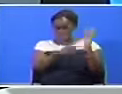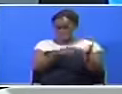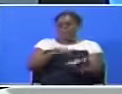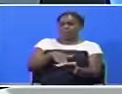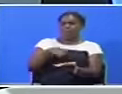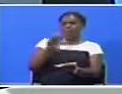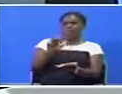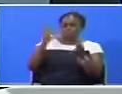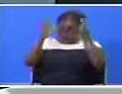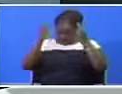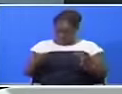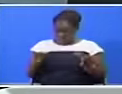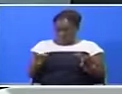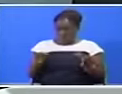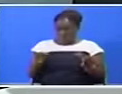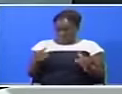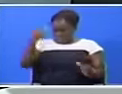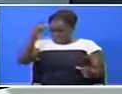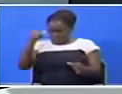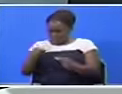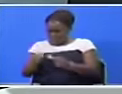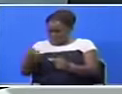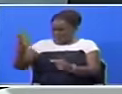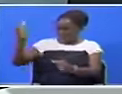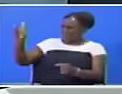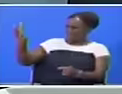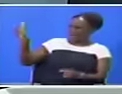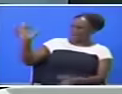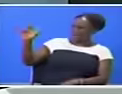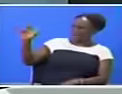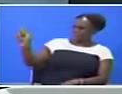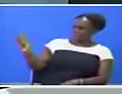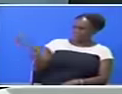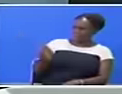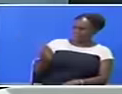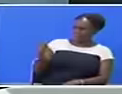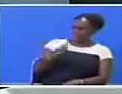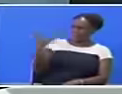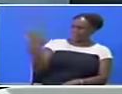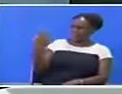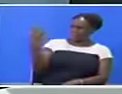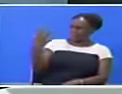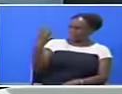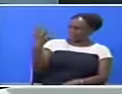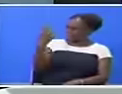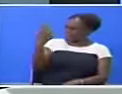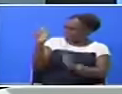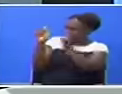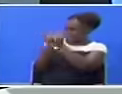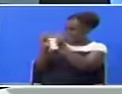you go to the verdict, you remember KRA on May. I think May 10th. Right.